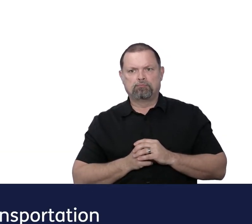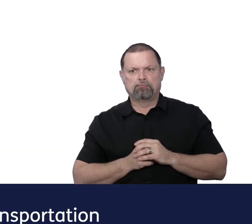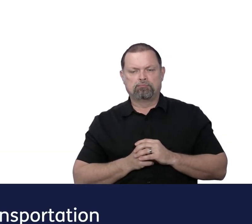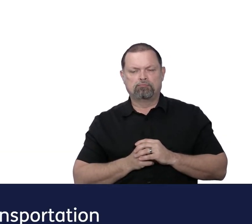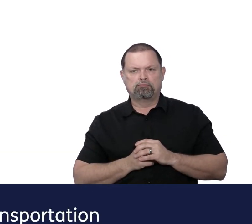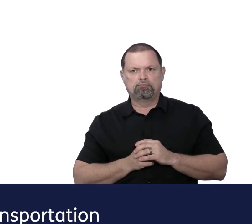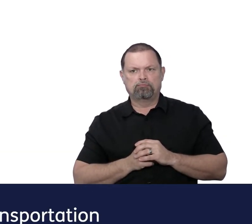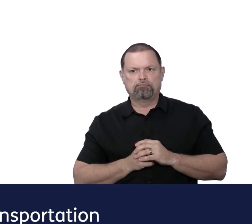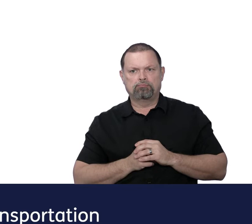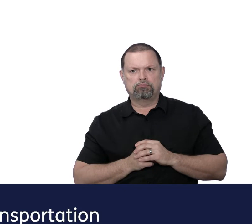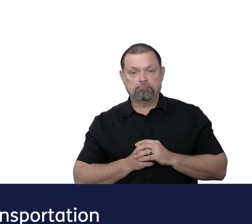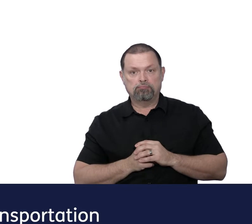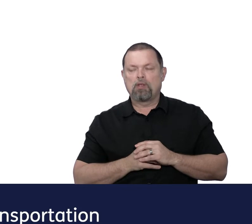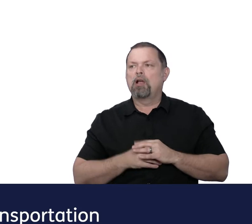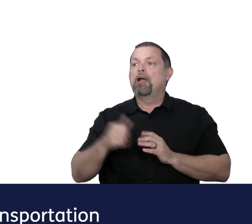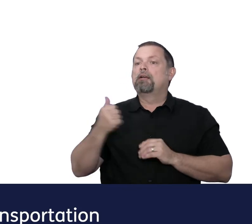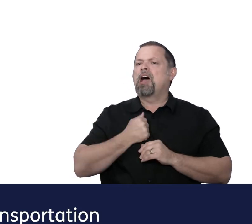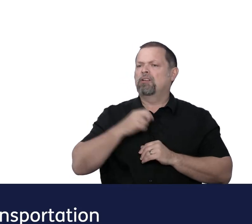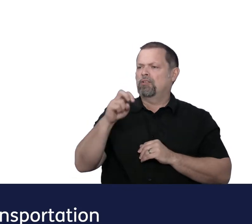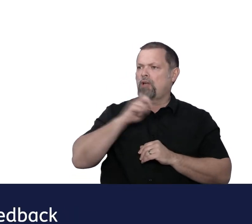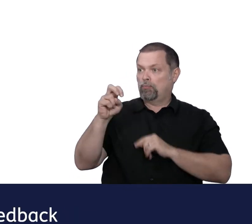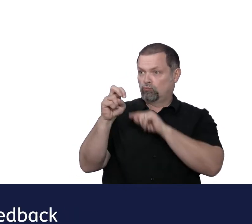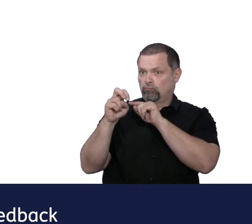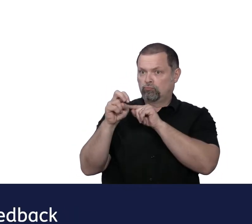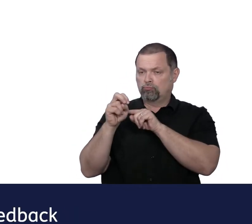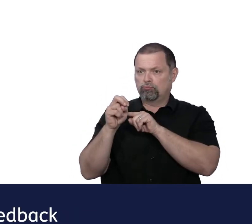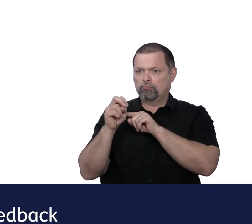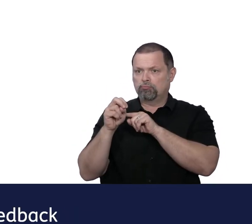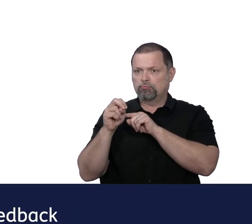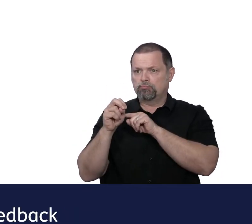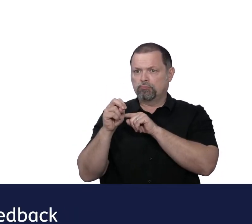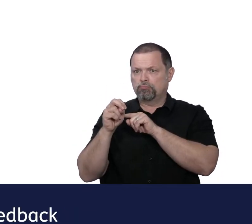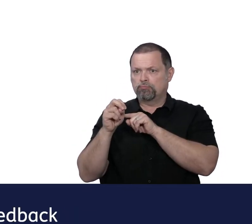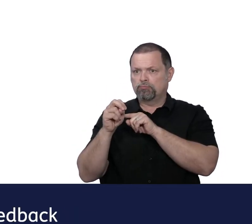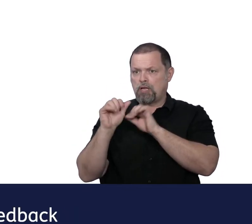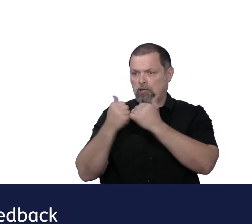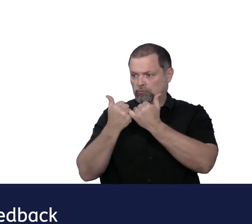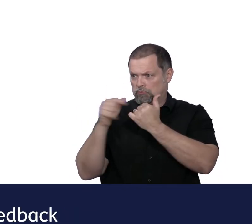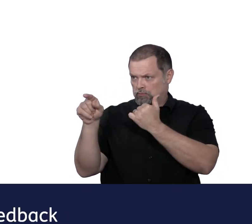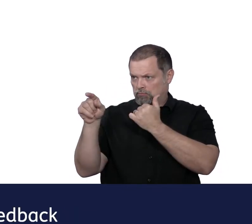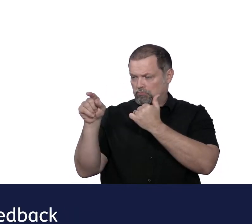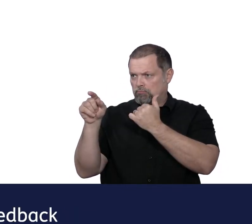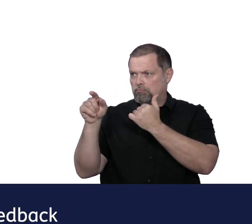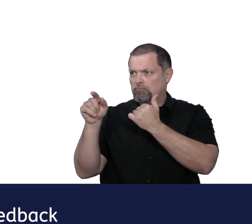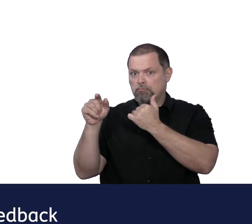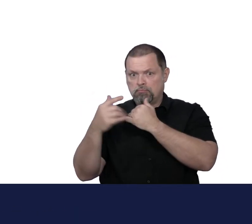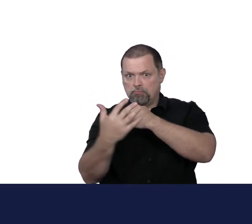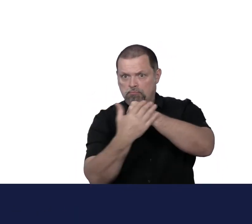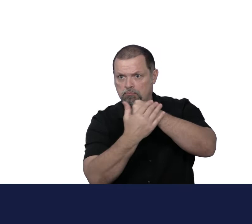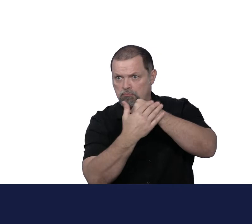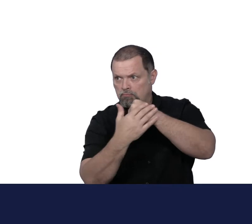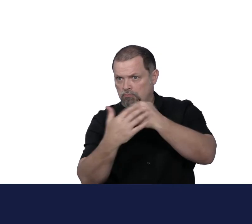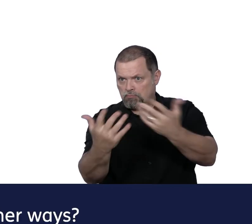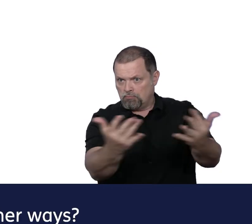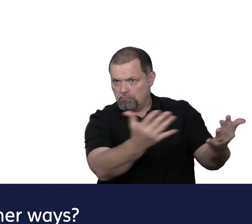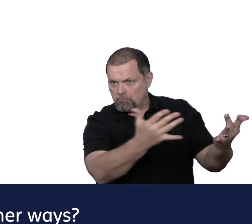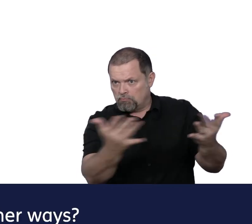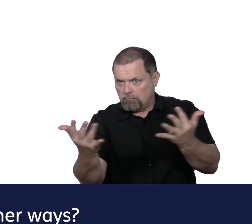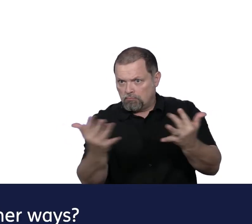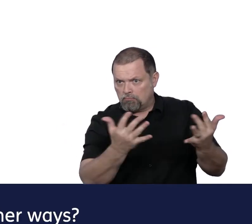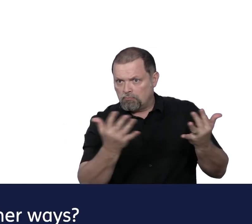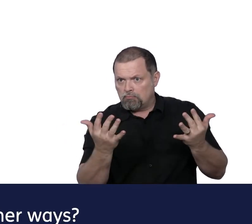Does the Canadian Transportation Agency ask for feedback